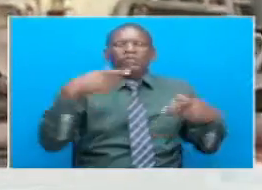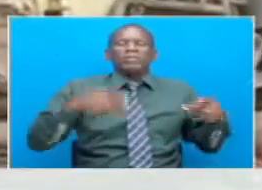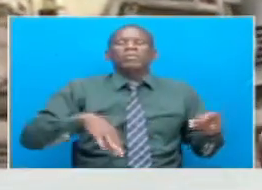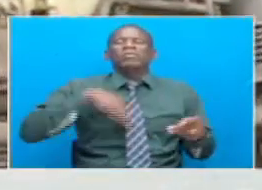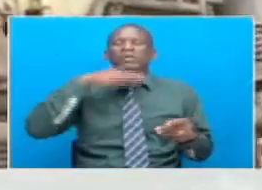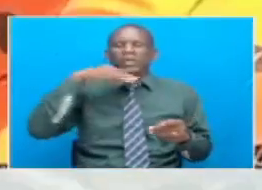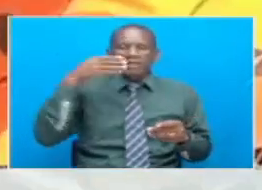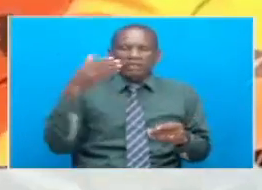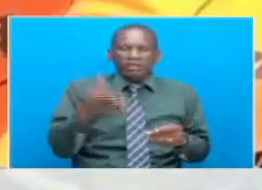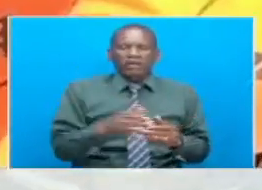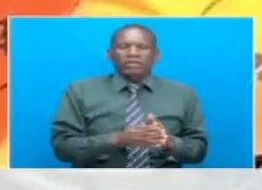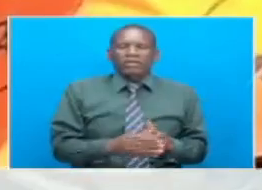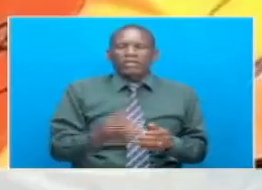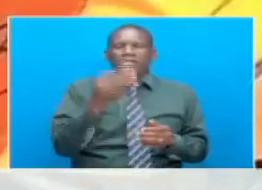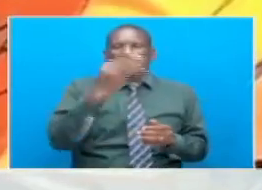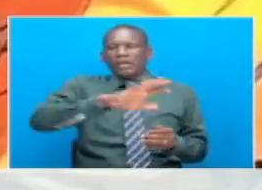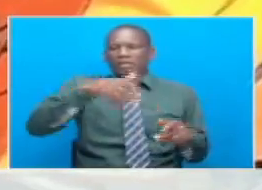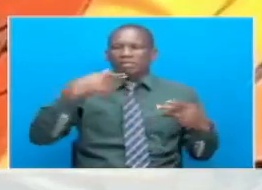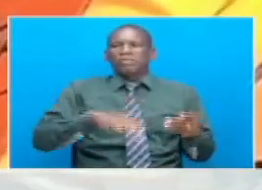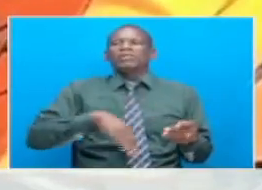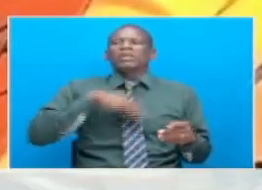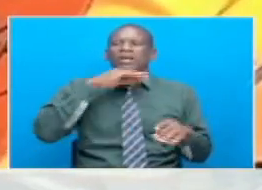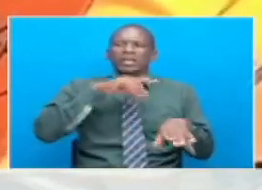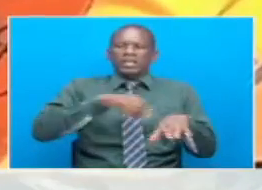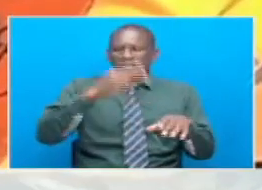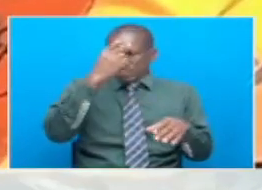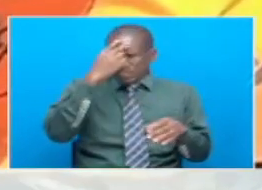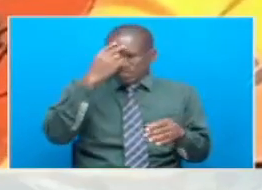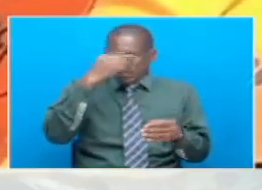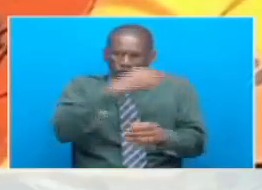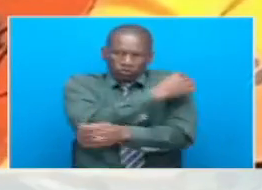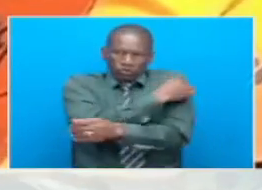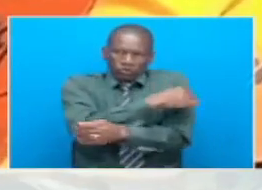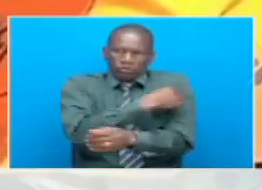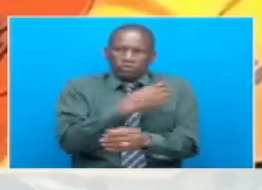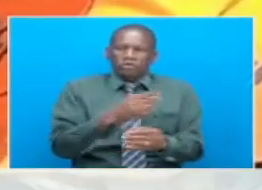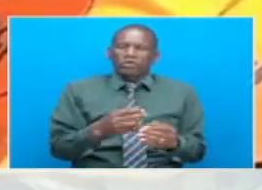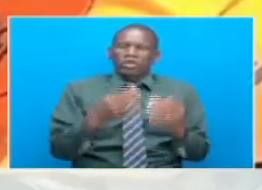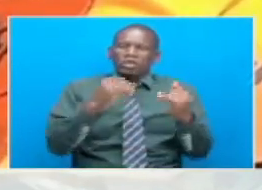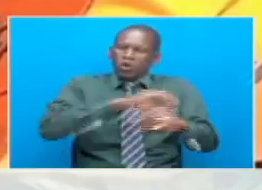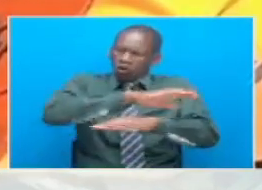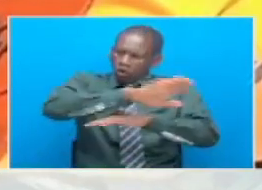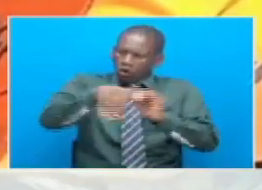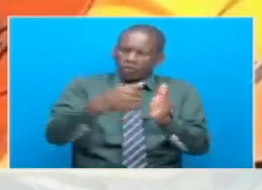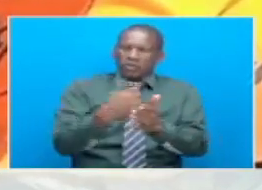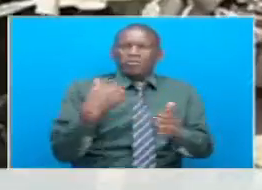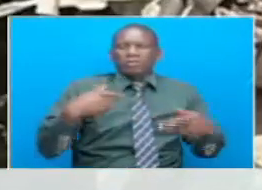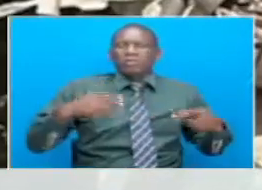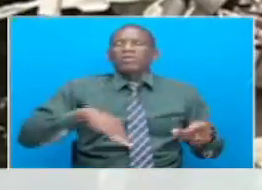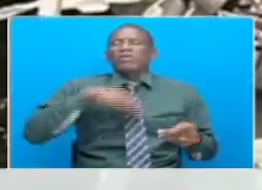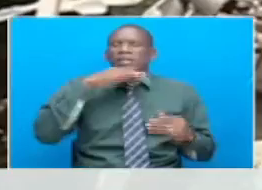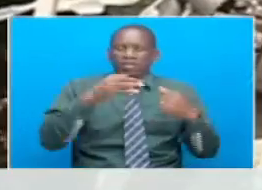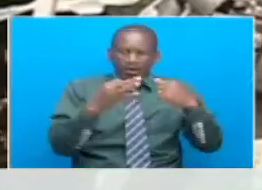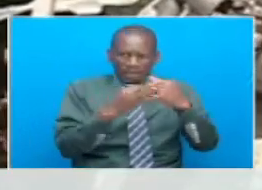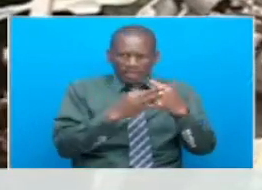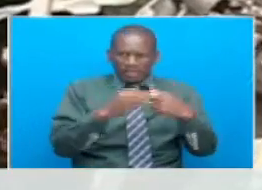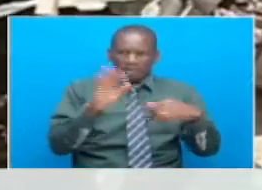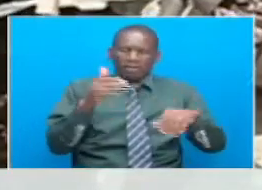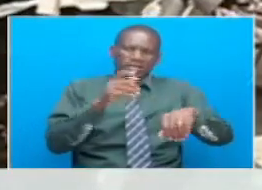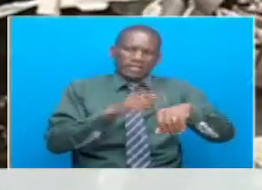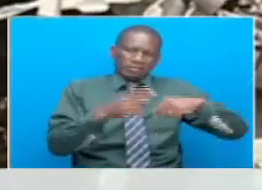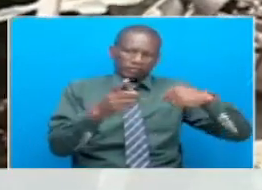the spot. 3 others died at the Narok Referral Hospital, bringing the death toll to 8 by 6